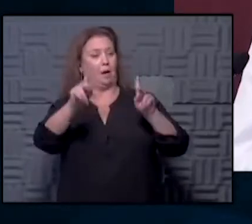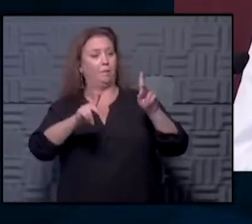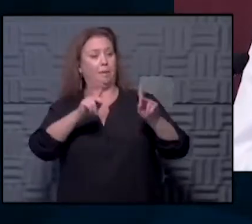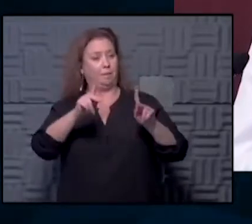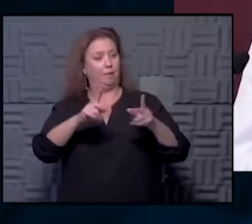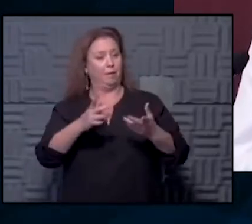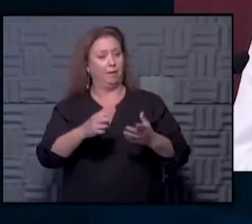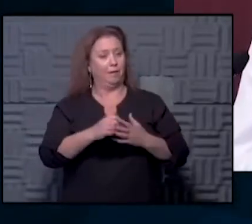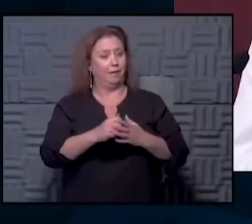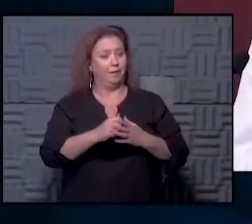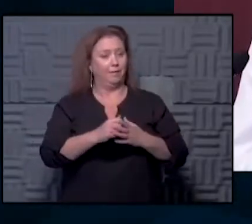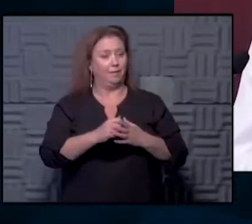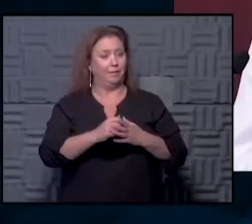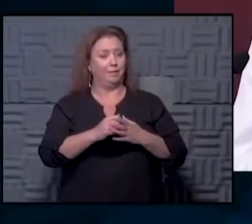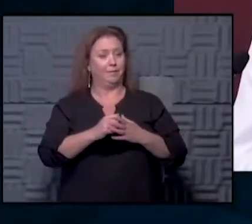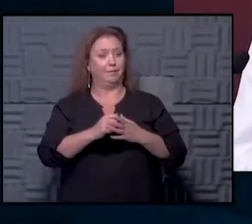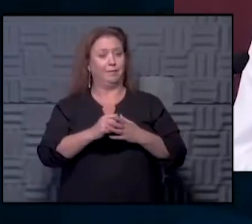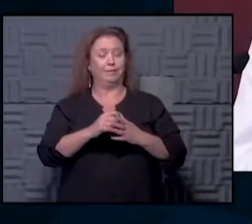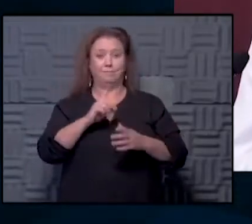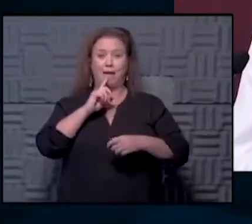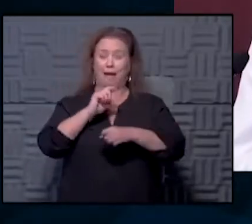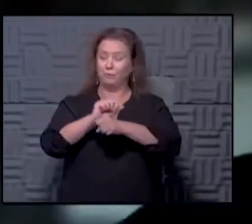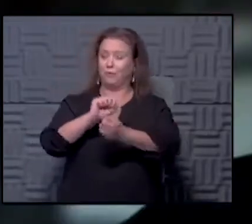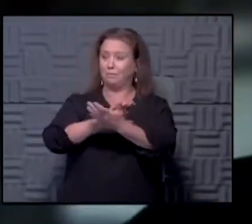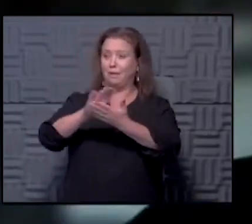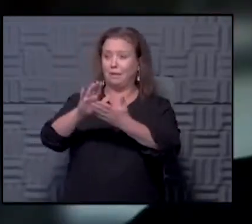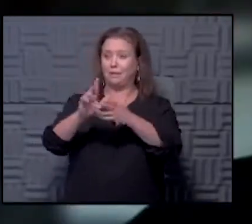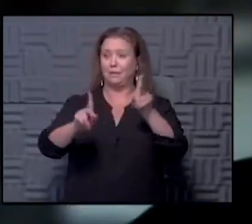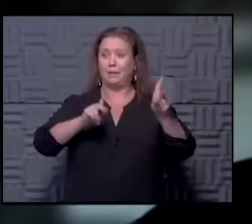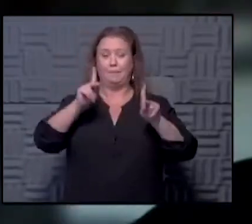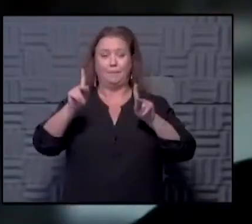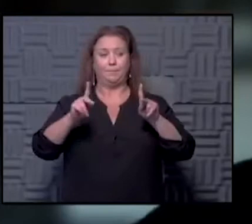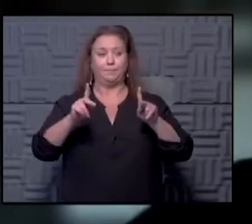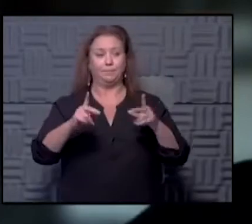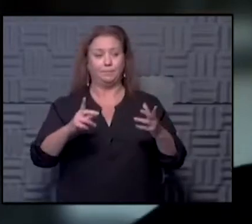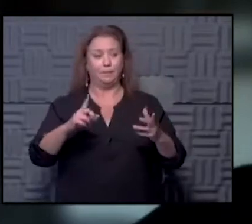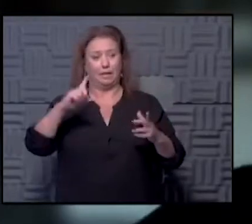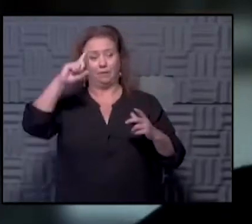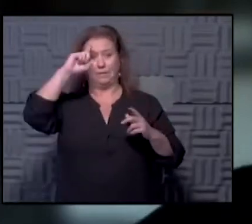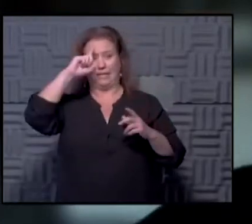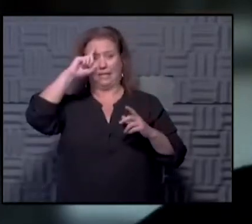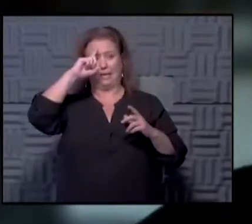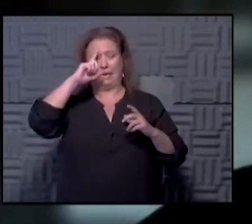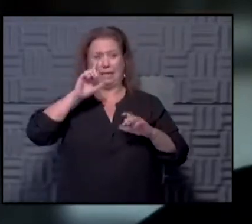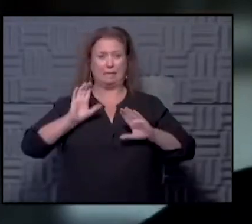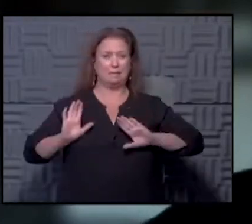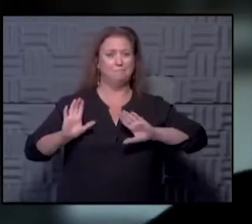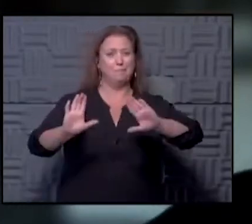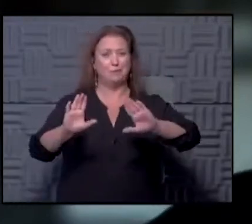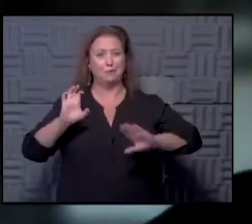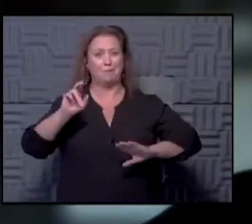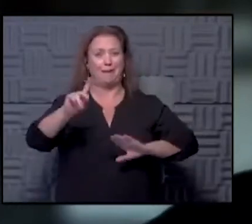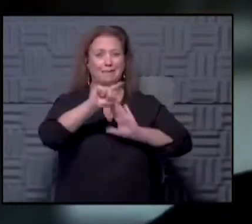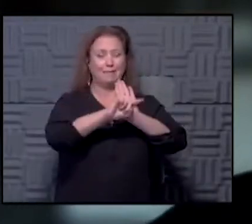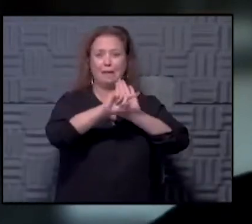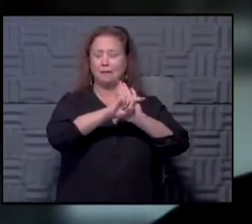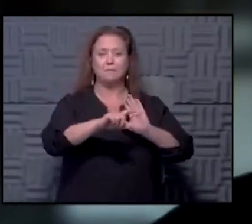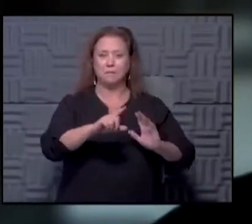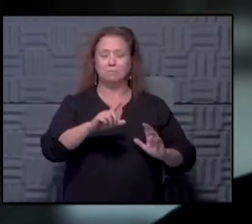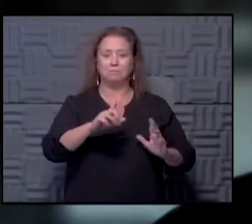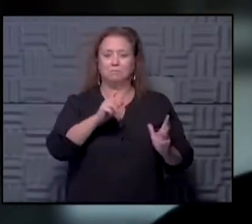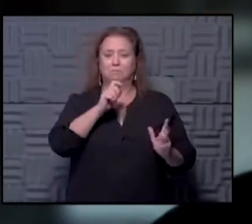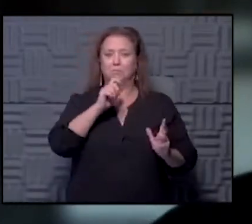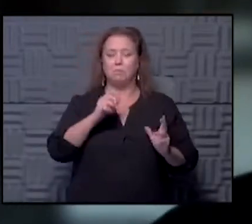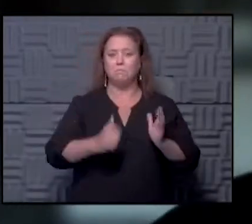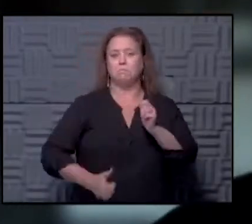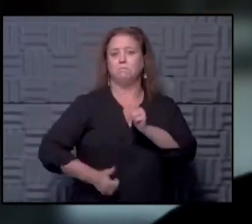out there, Alicia? Actually, pretty well. I was thinking I would get a lot of pushback, but I really haven't seen that much. Most of the time,